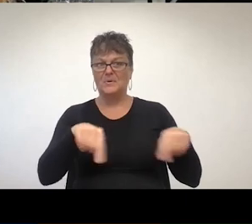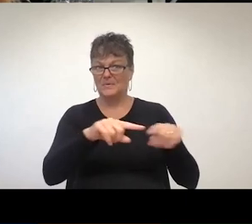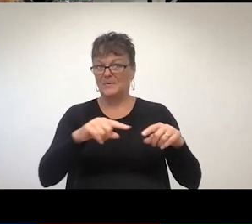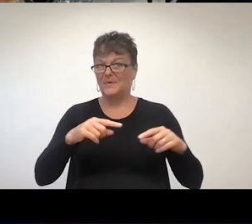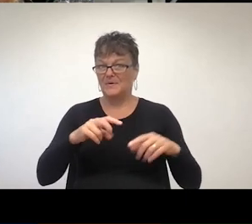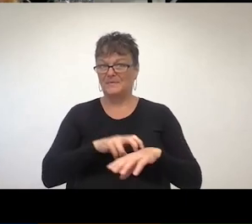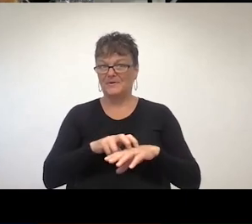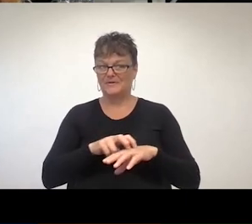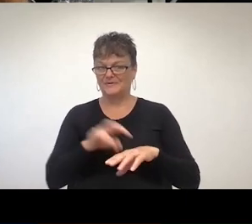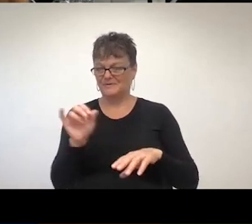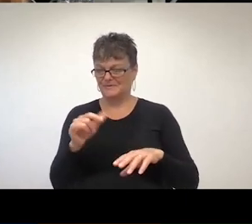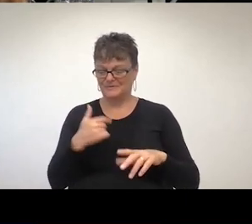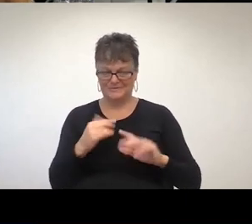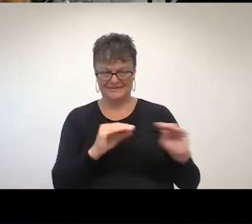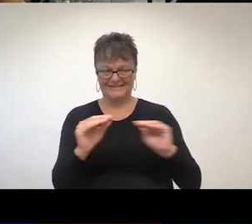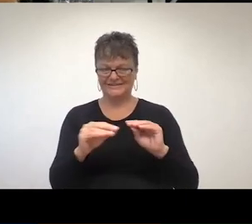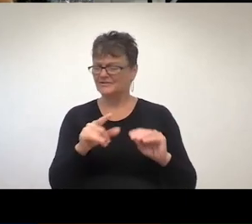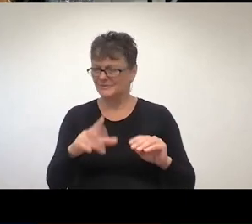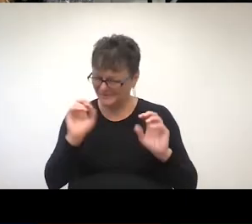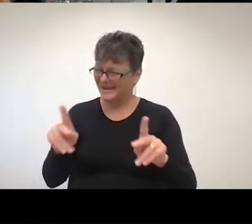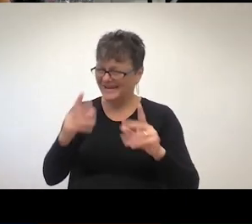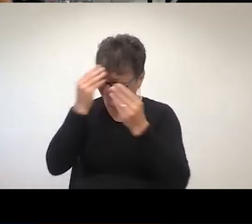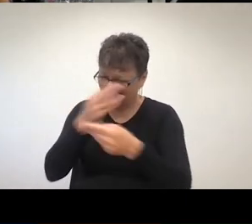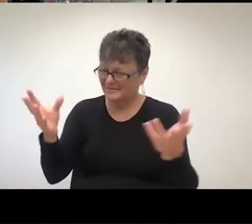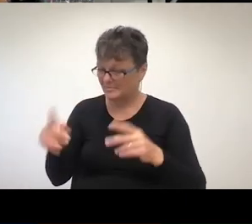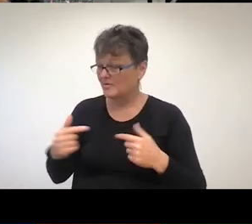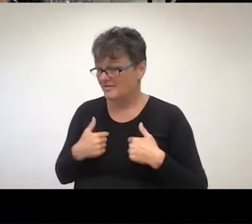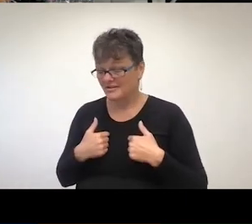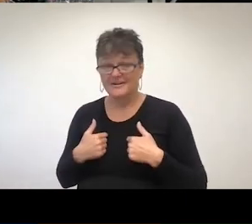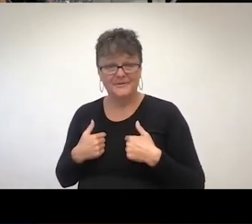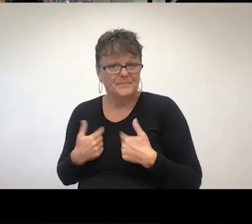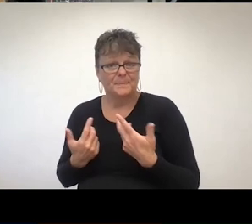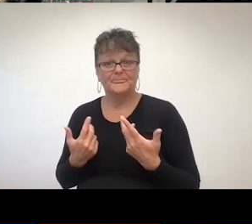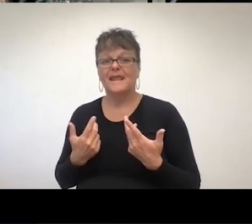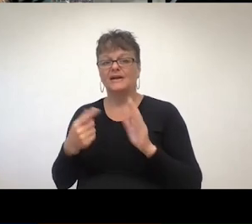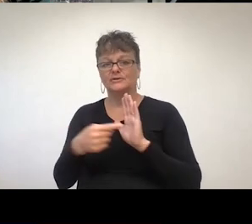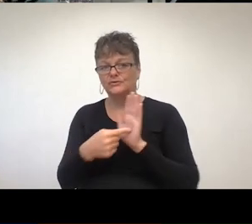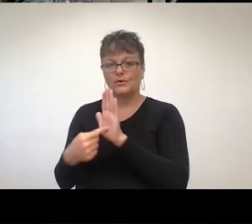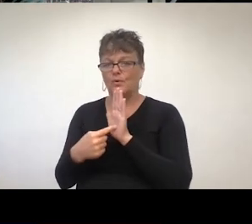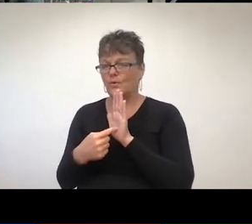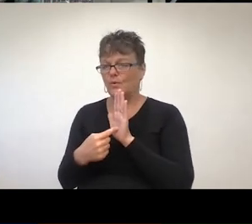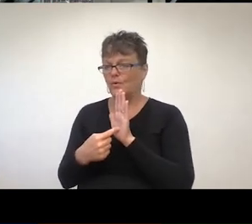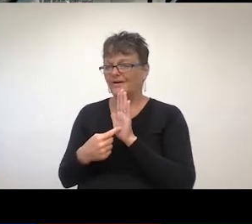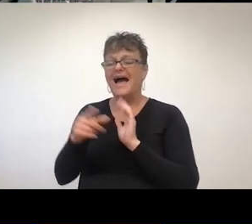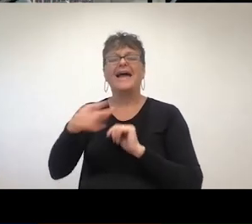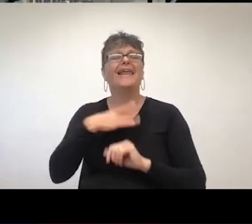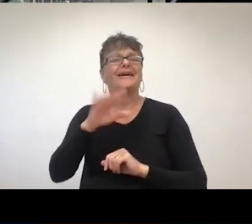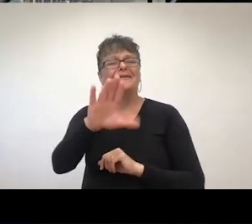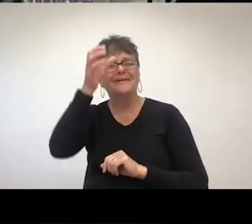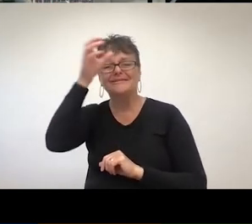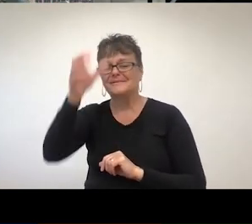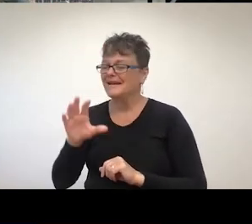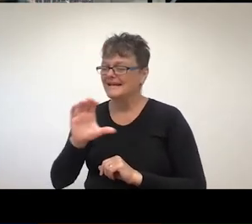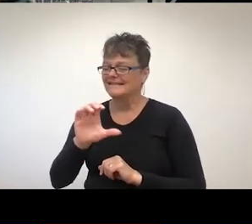that to your students and to normalize those conversations around uncertainty and modeling failure. I think the CV of failure seemed to really resonate with